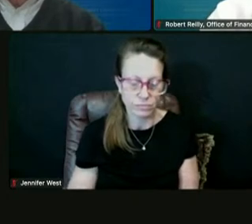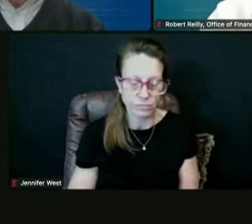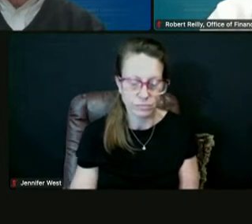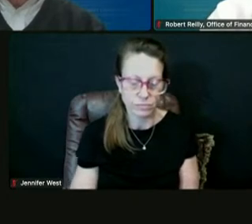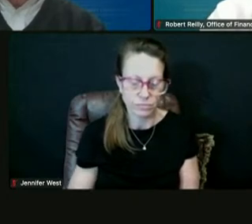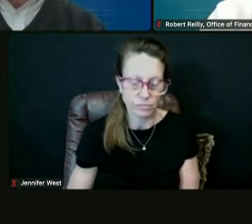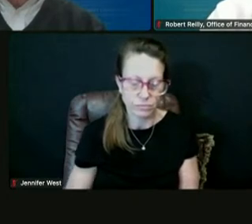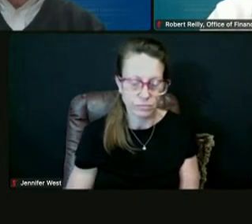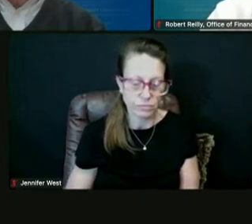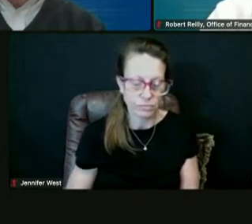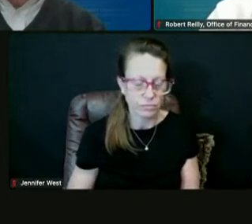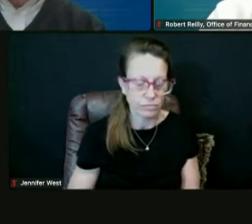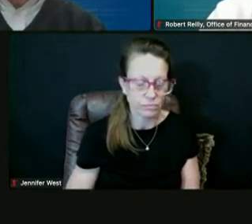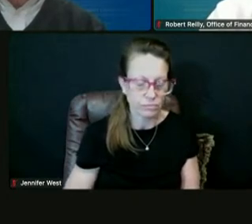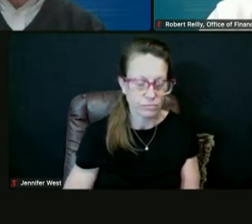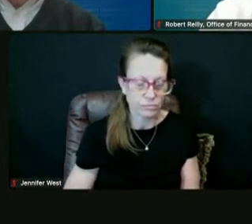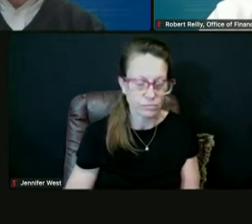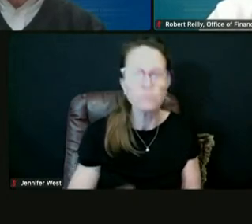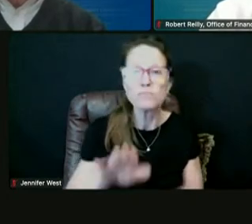Mr. Steinberg, are you there?